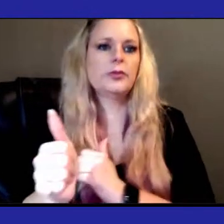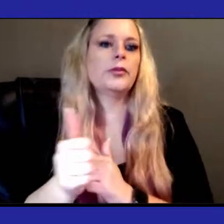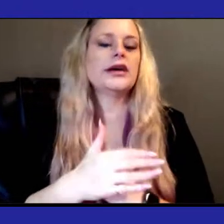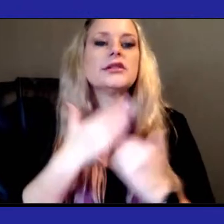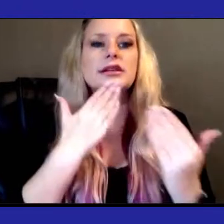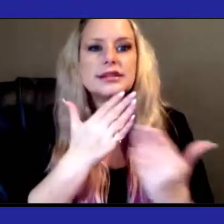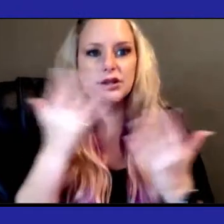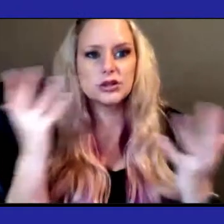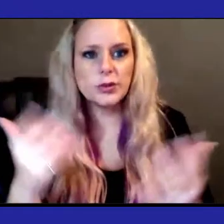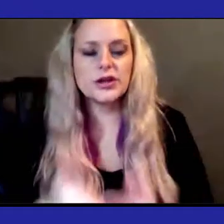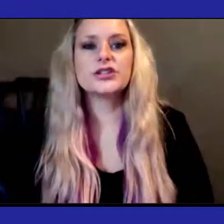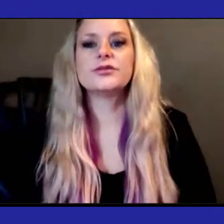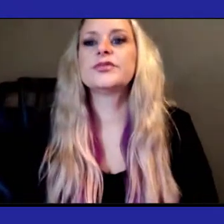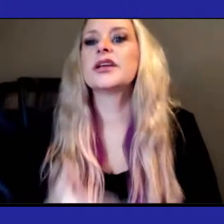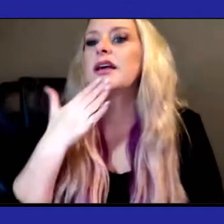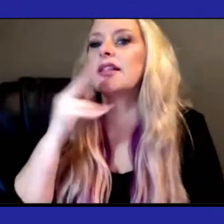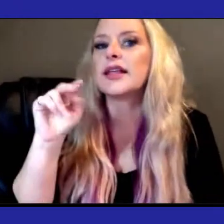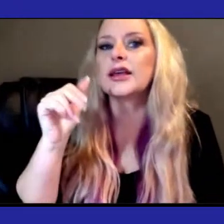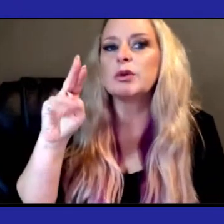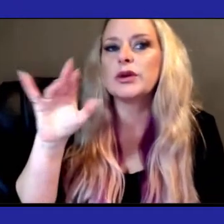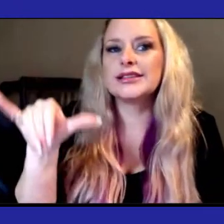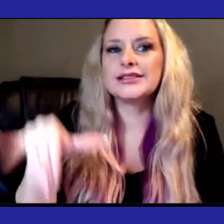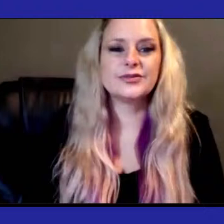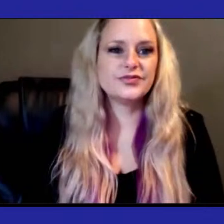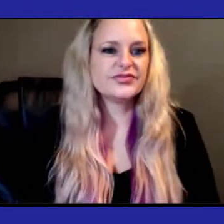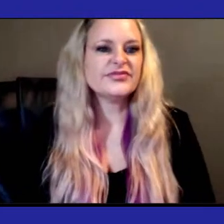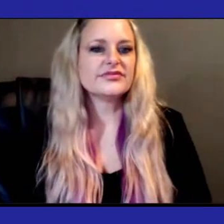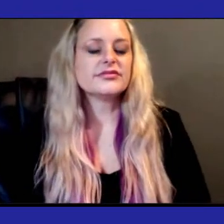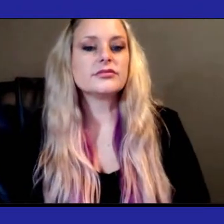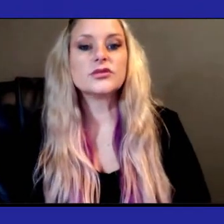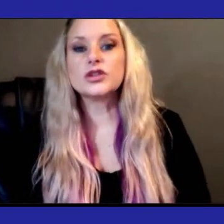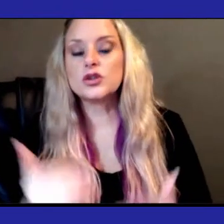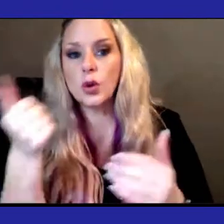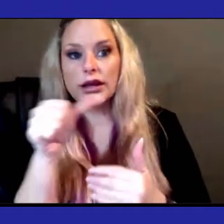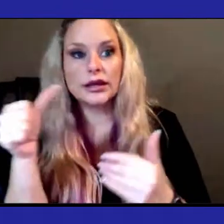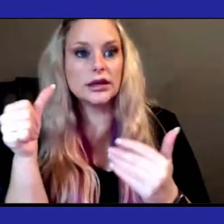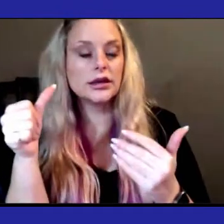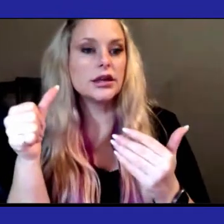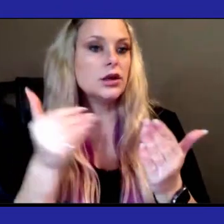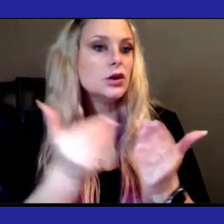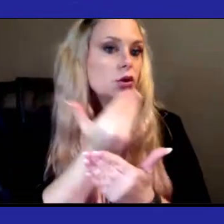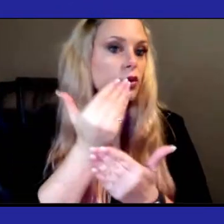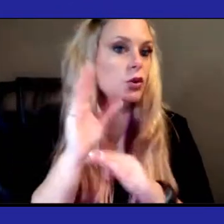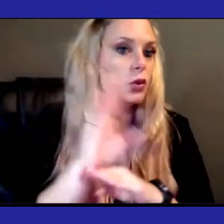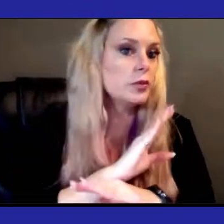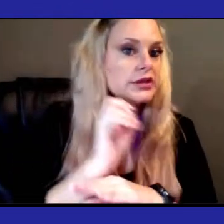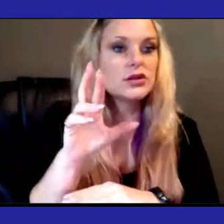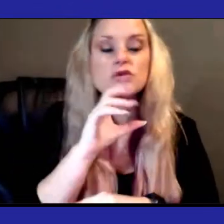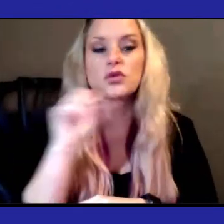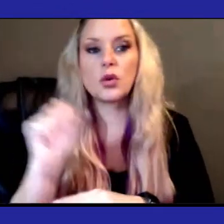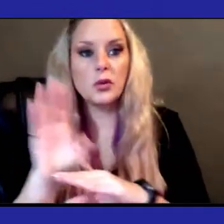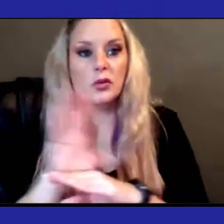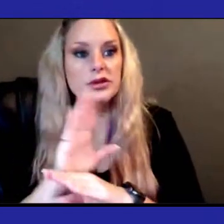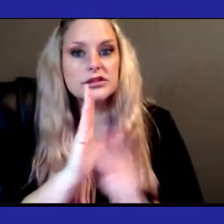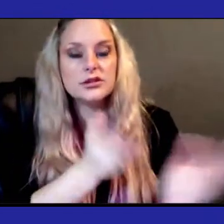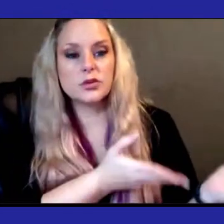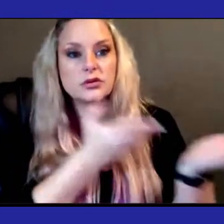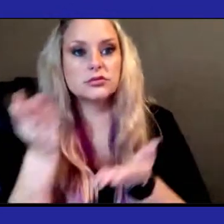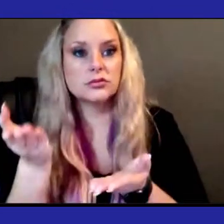thank you, Menchie. Thank you. Are there any old or new business to come before the committee?